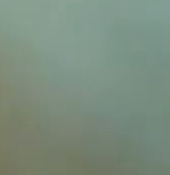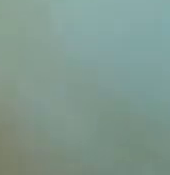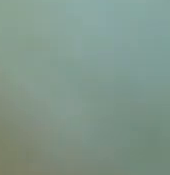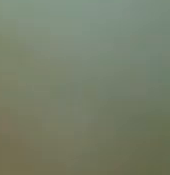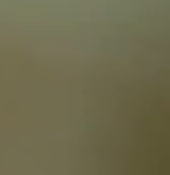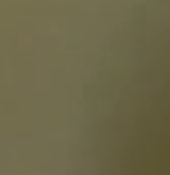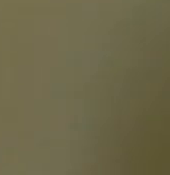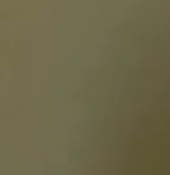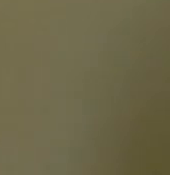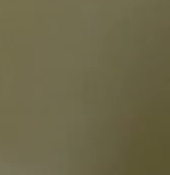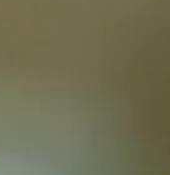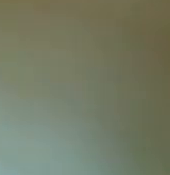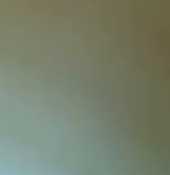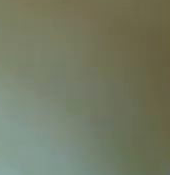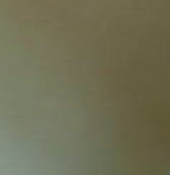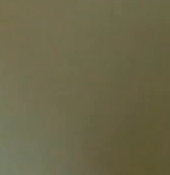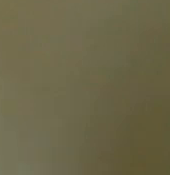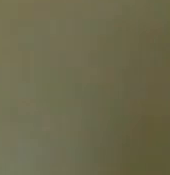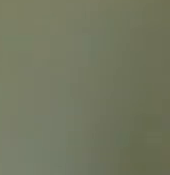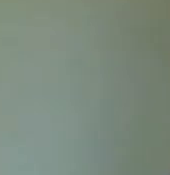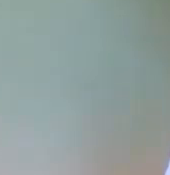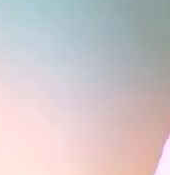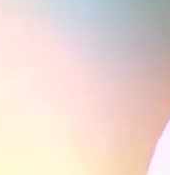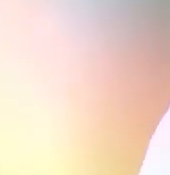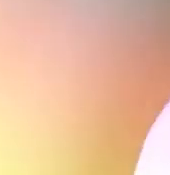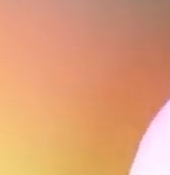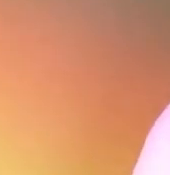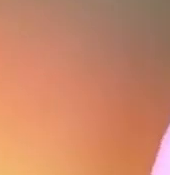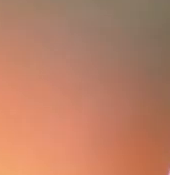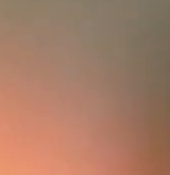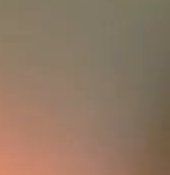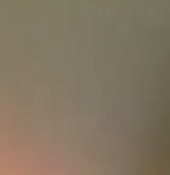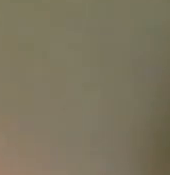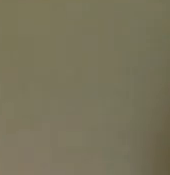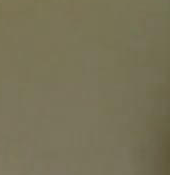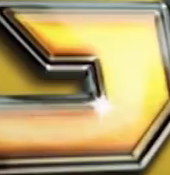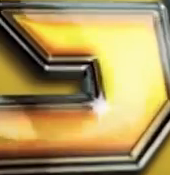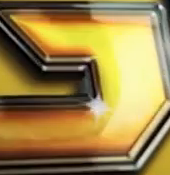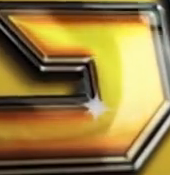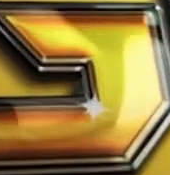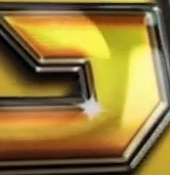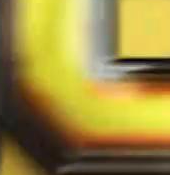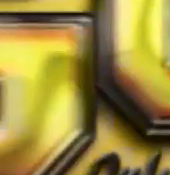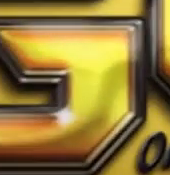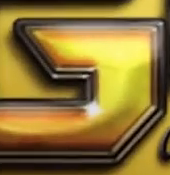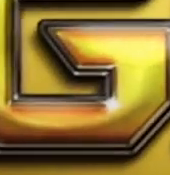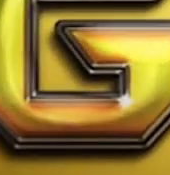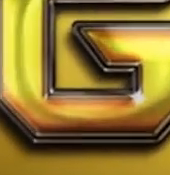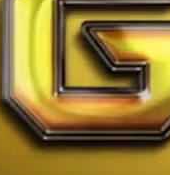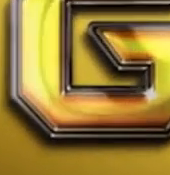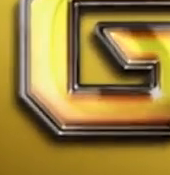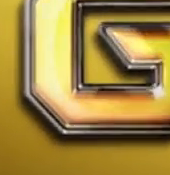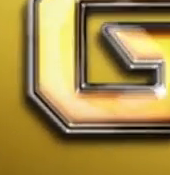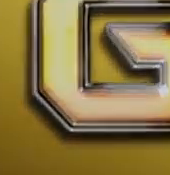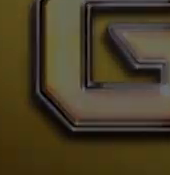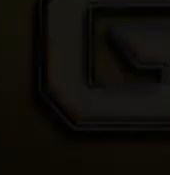I'm Miri, I'm from Lotoka, and I love Gold FM because they play all my classic hits. Gold FM, only the classic hits.